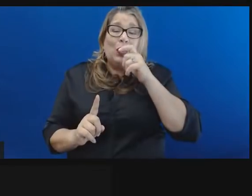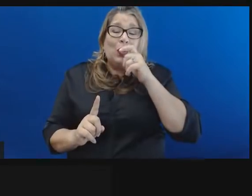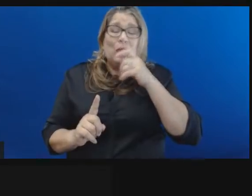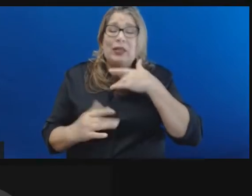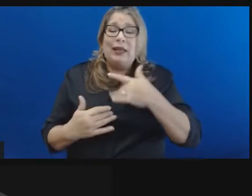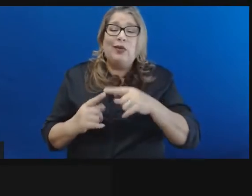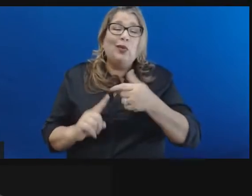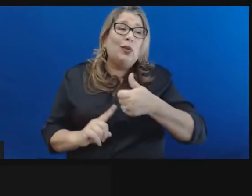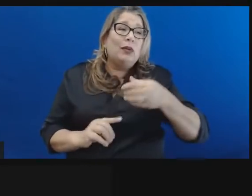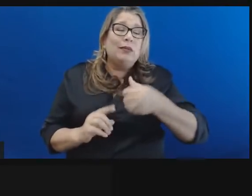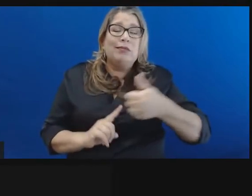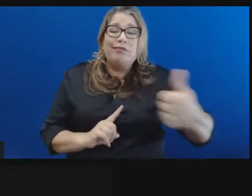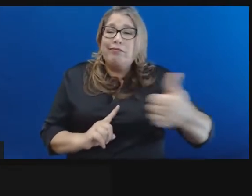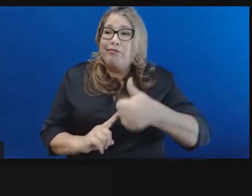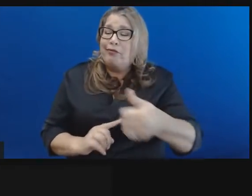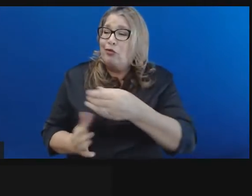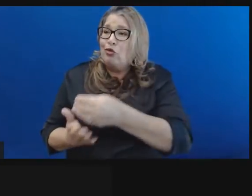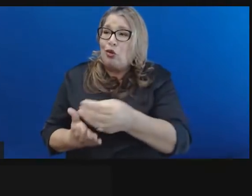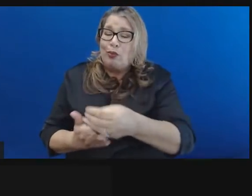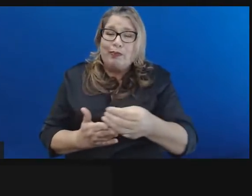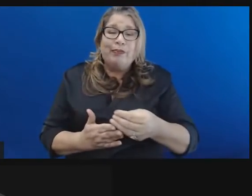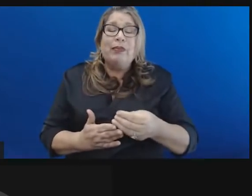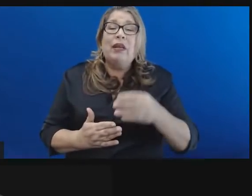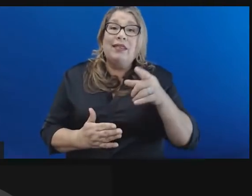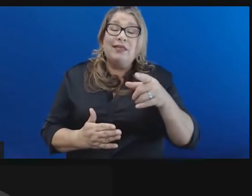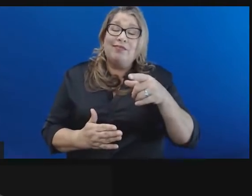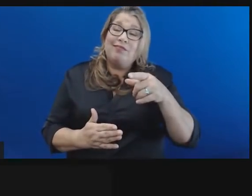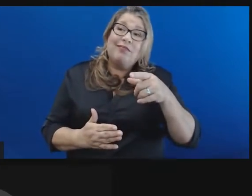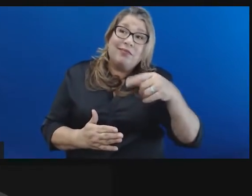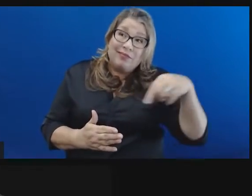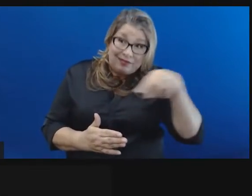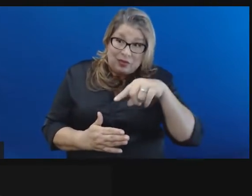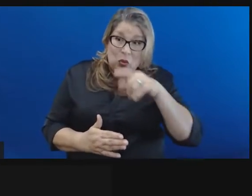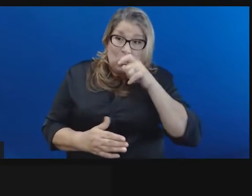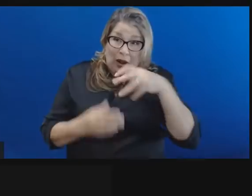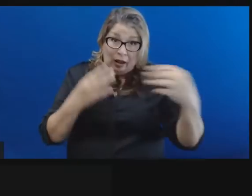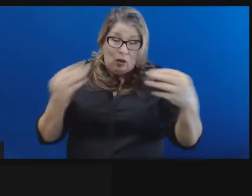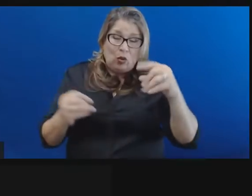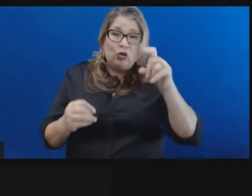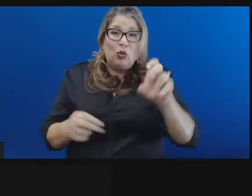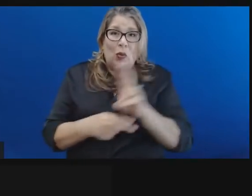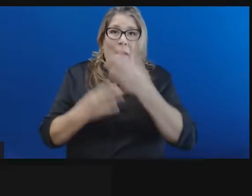up around the people you live with. What are your thoughts on that?